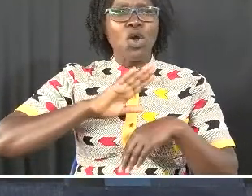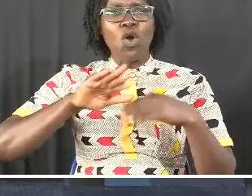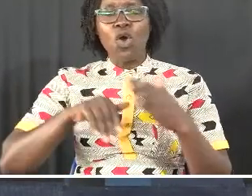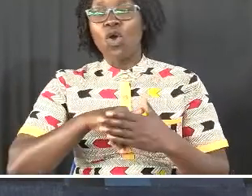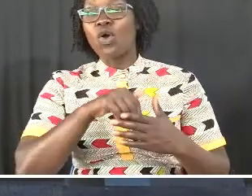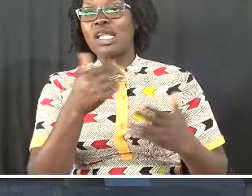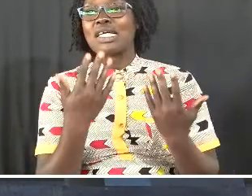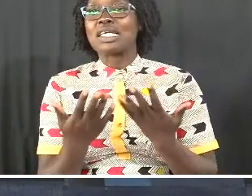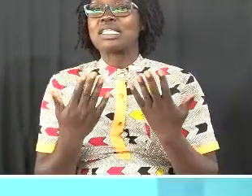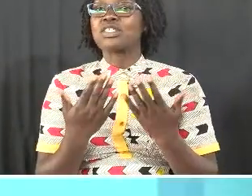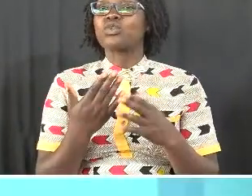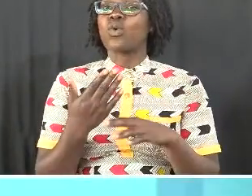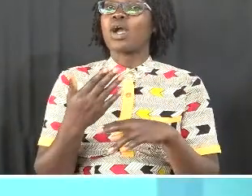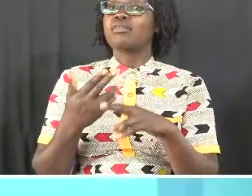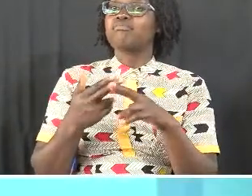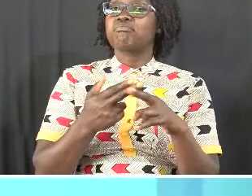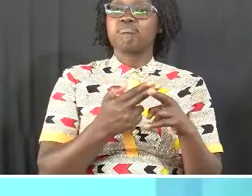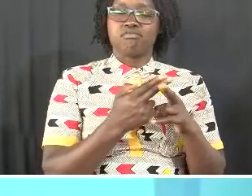things, you can name them.